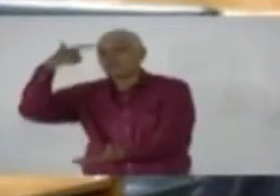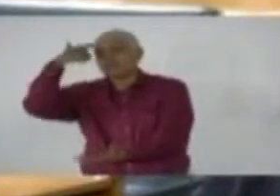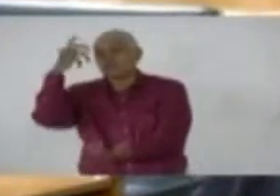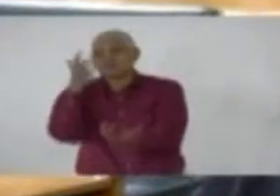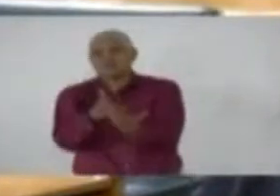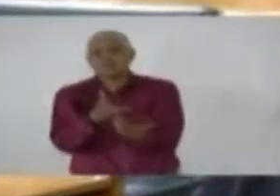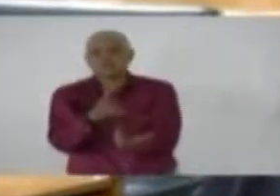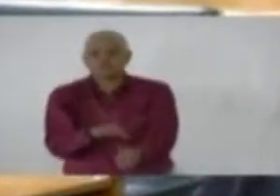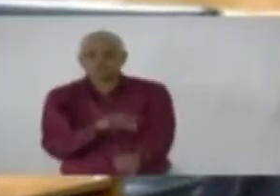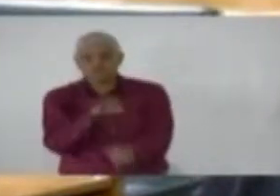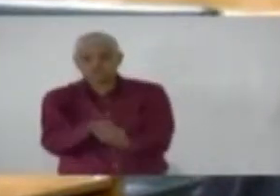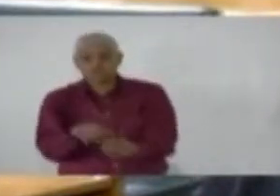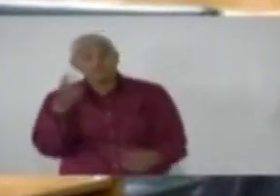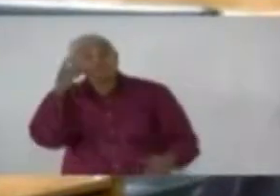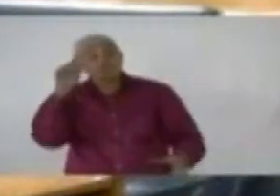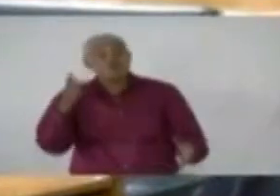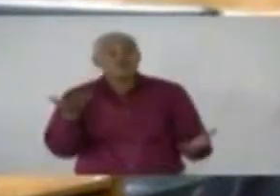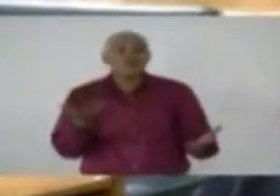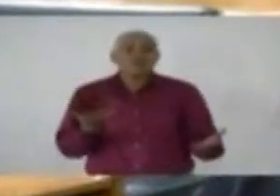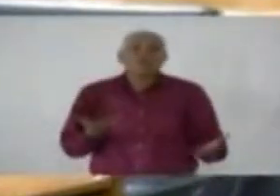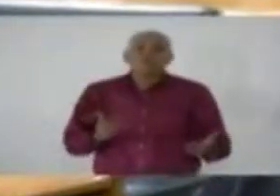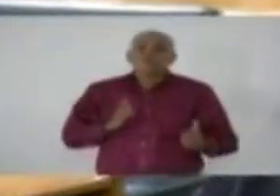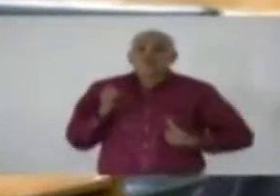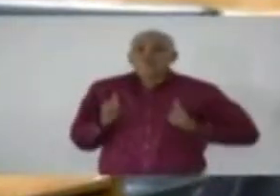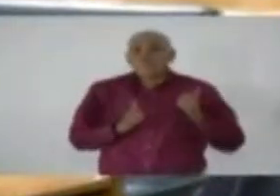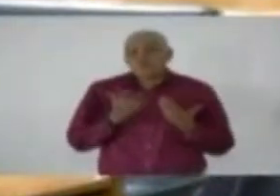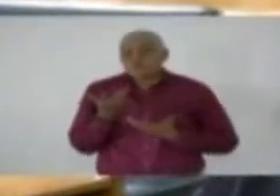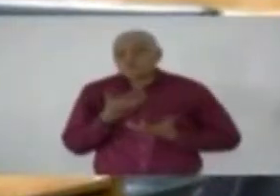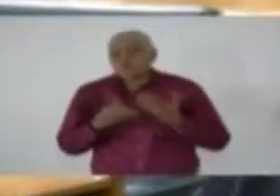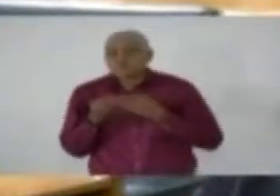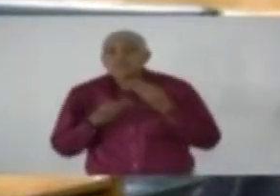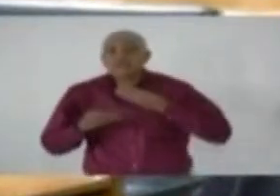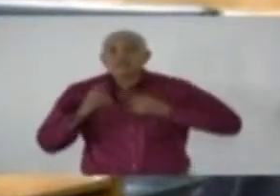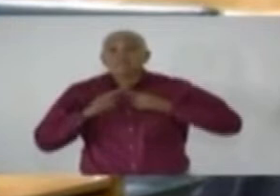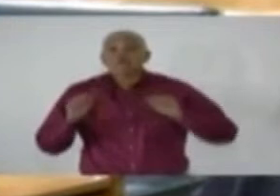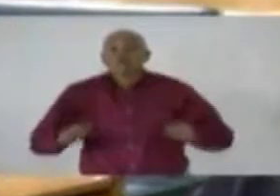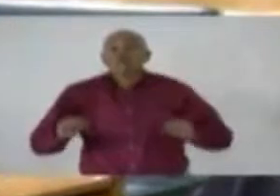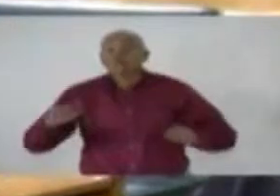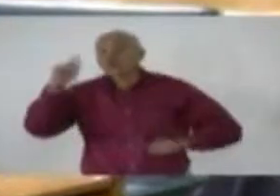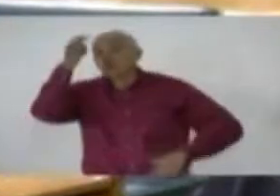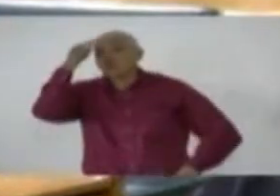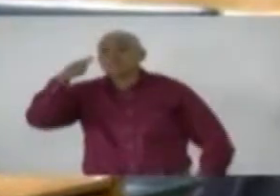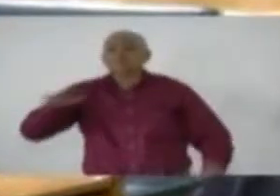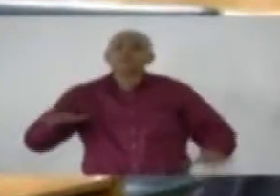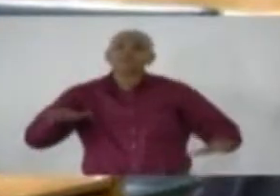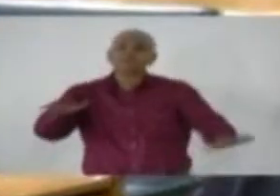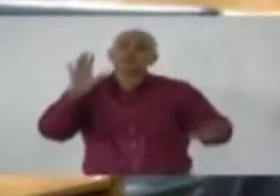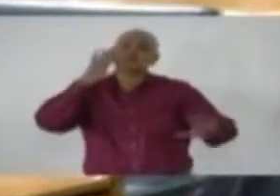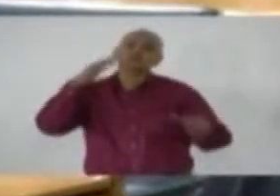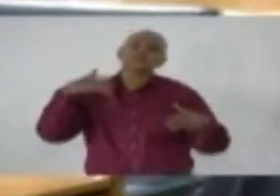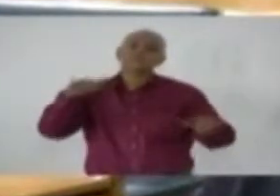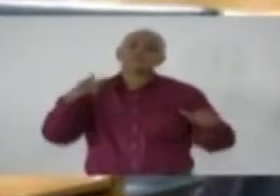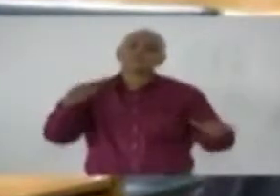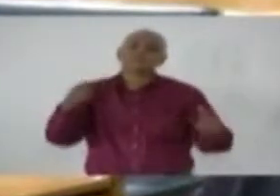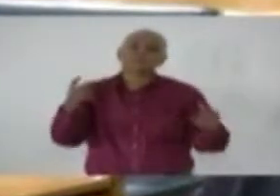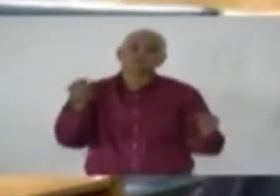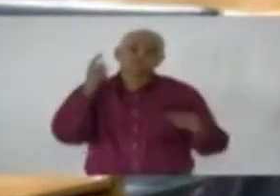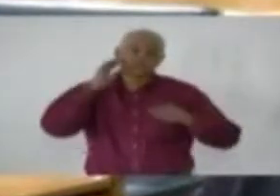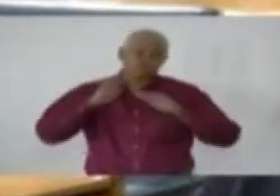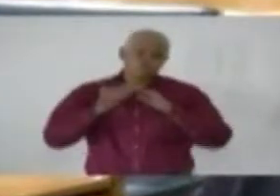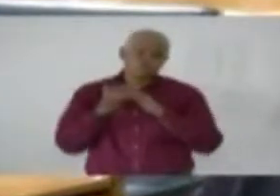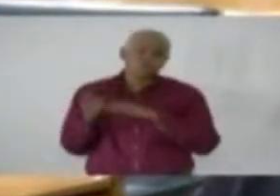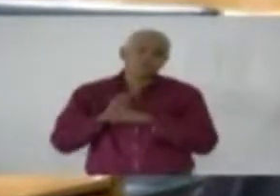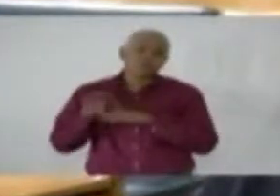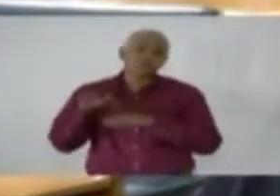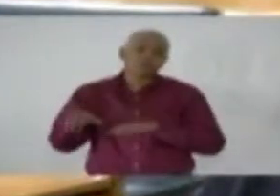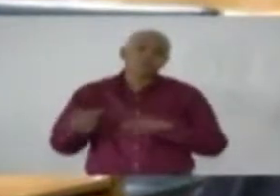fitting tribute for the robust social, economic and enabling the government has been doing and will continue to do for Jamaican